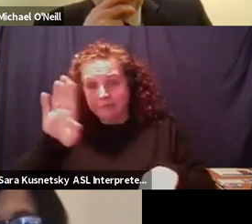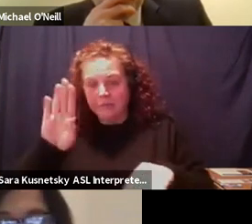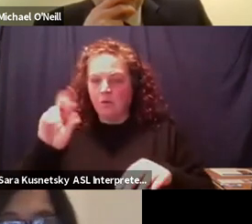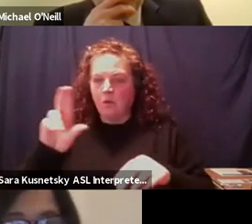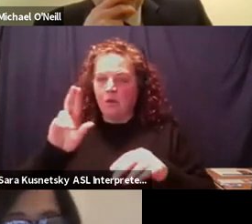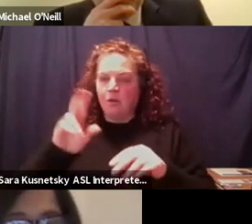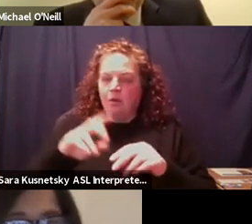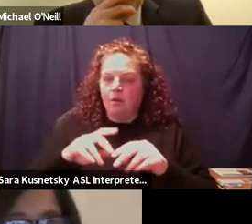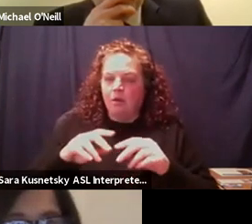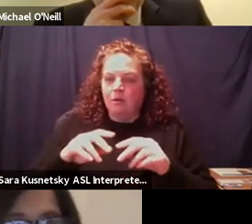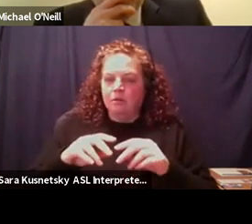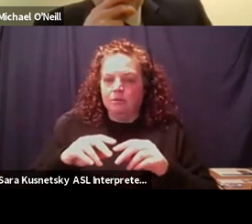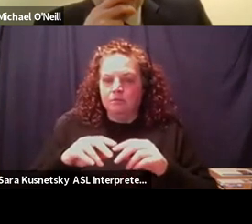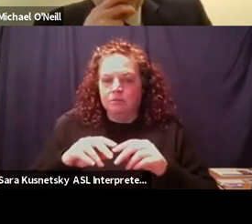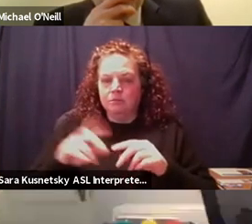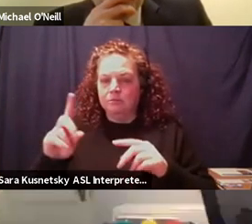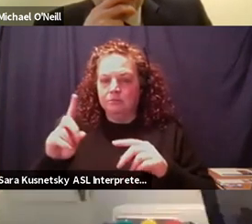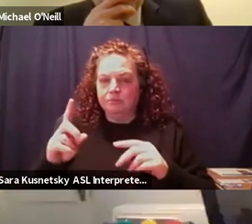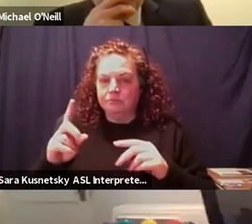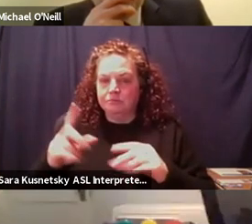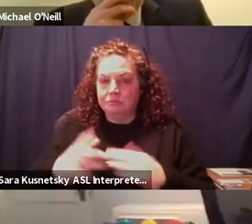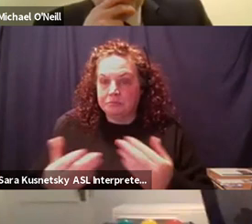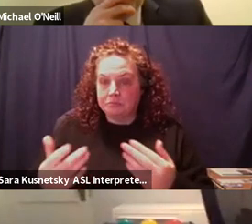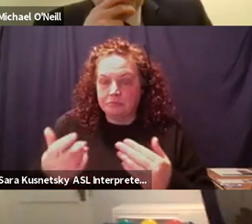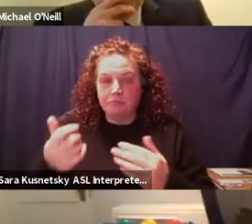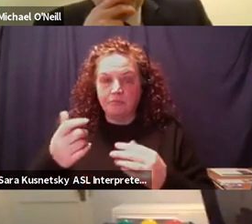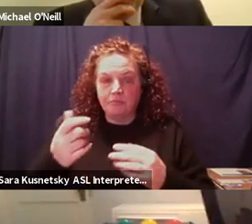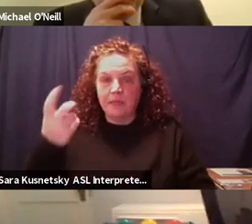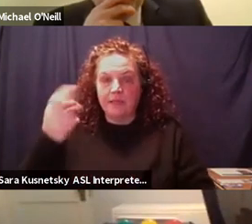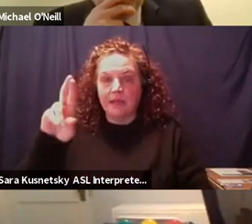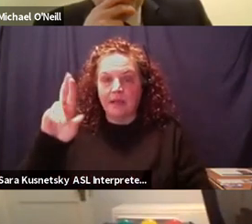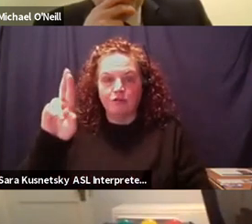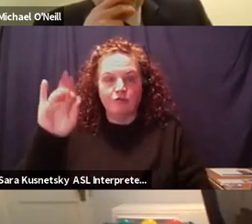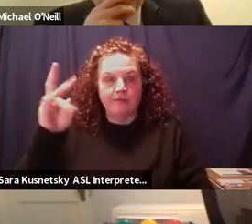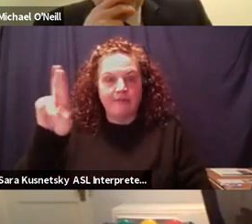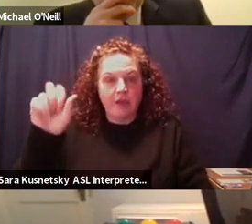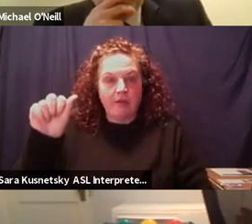virtually or through your box. Dr. Rivera?